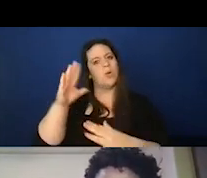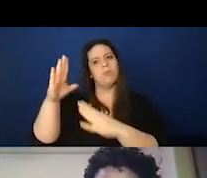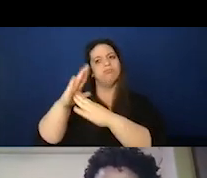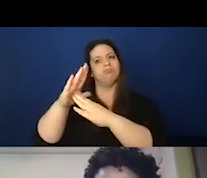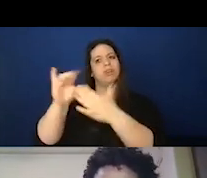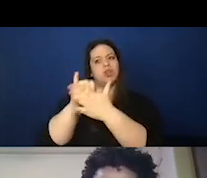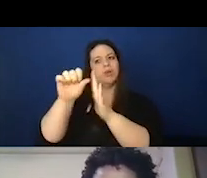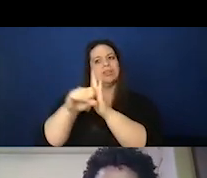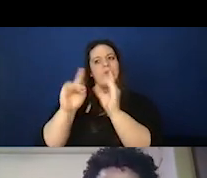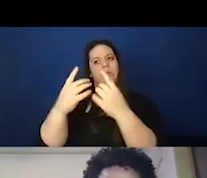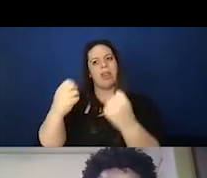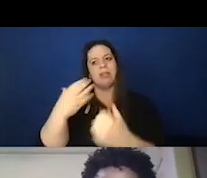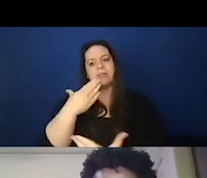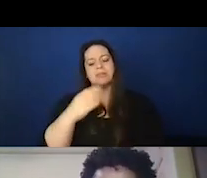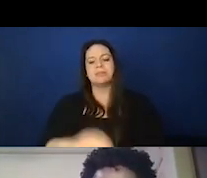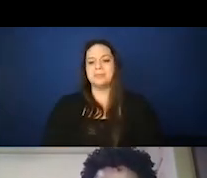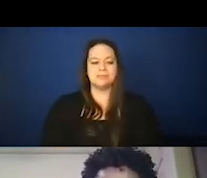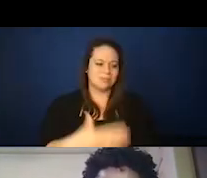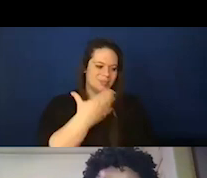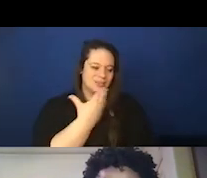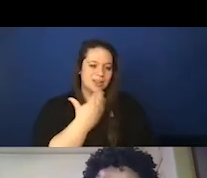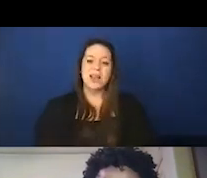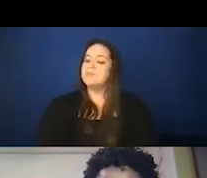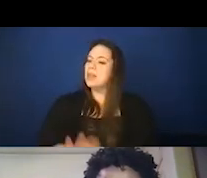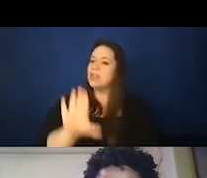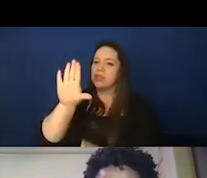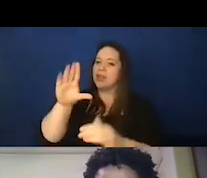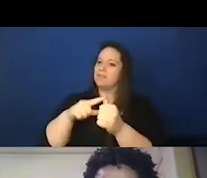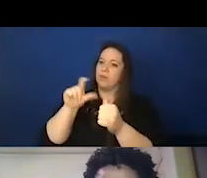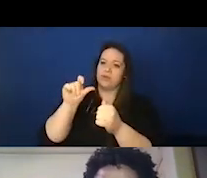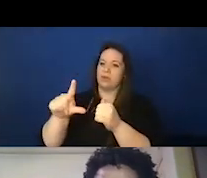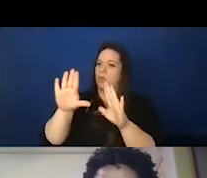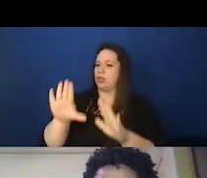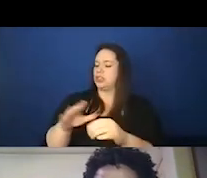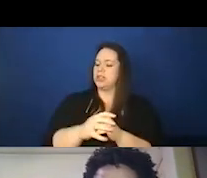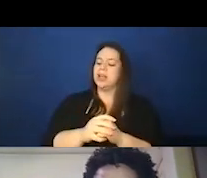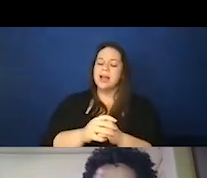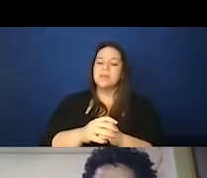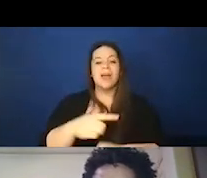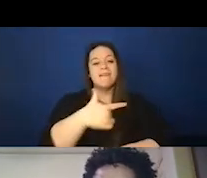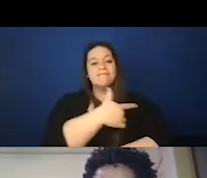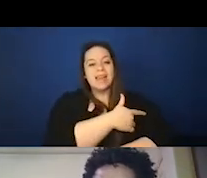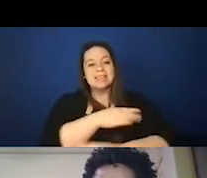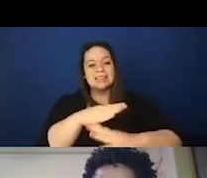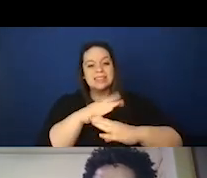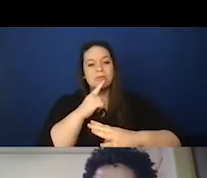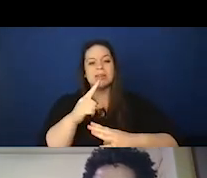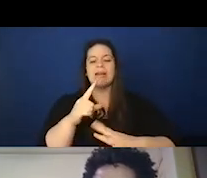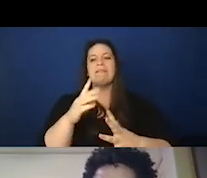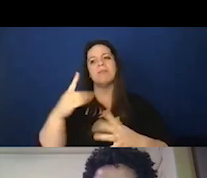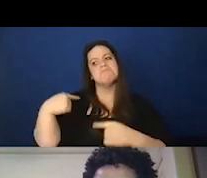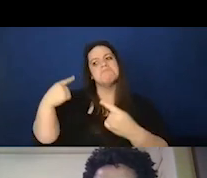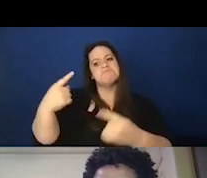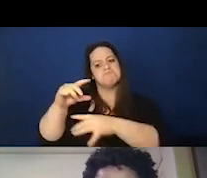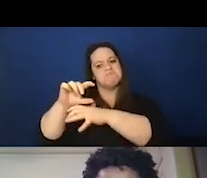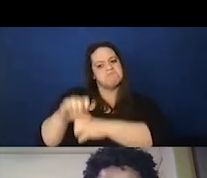Department of Health. That's first great question. Vaccines are sort of one of the time-honored ways in